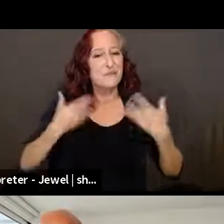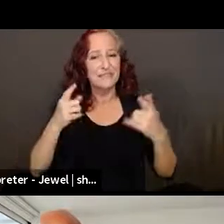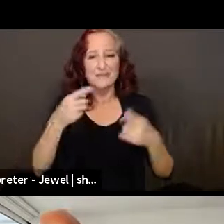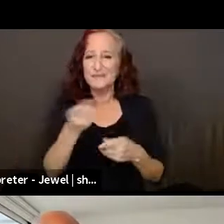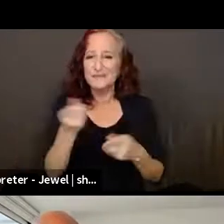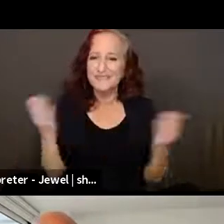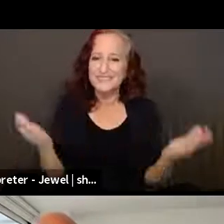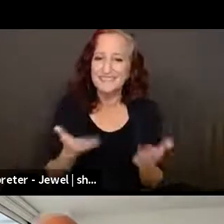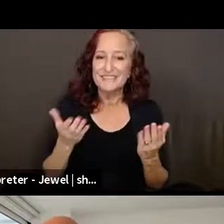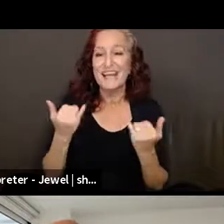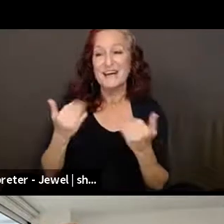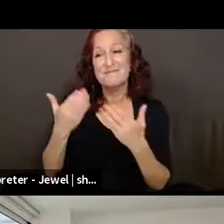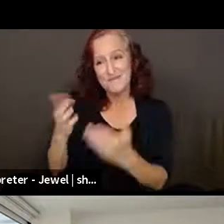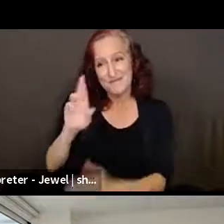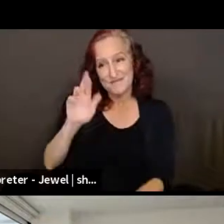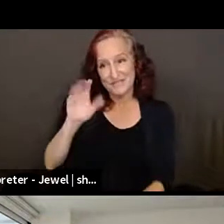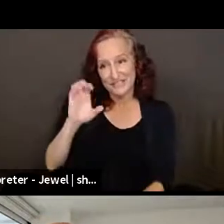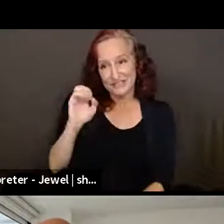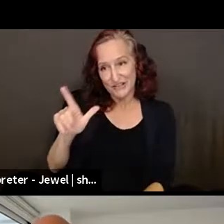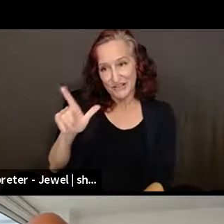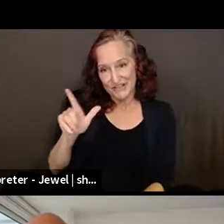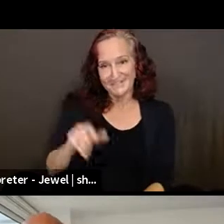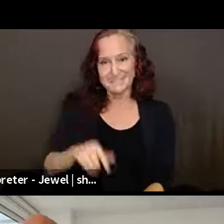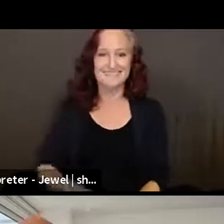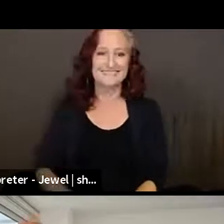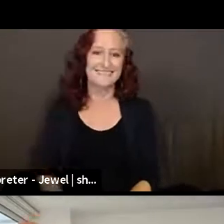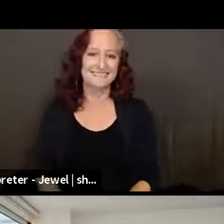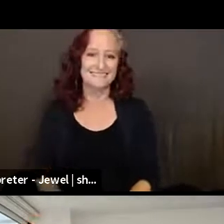So Rachel Williams is,